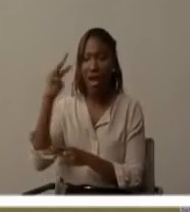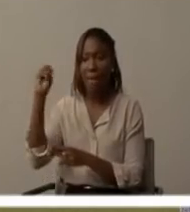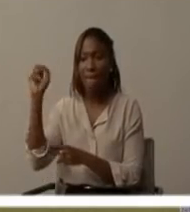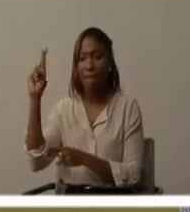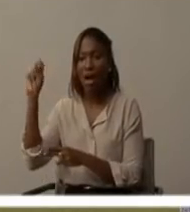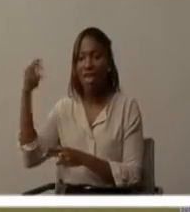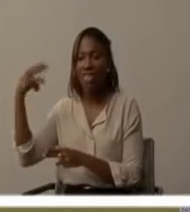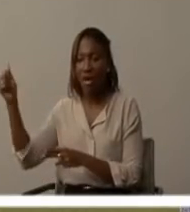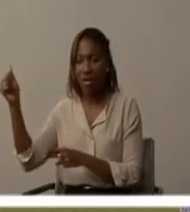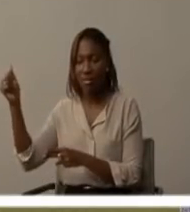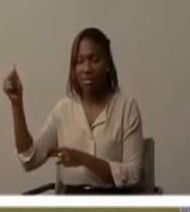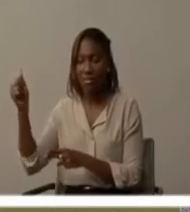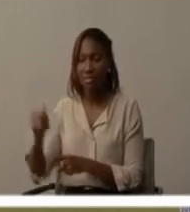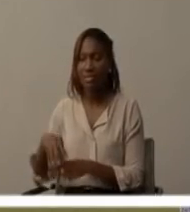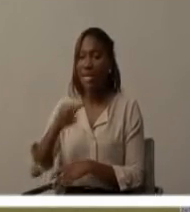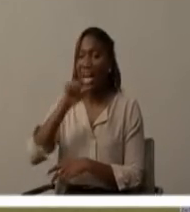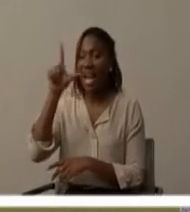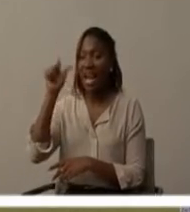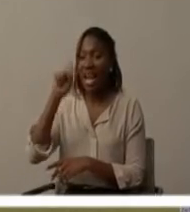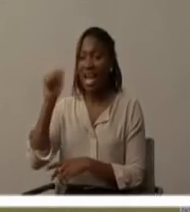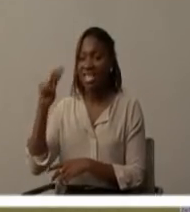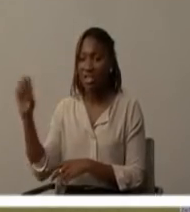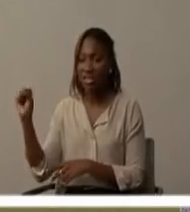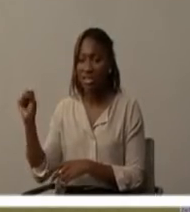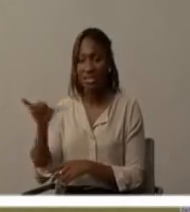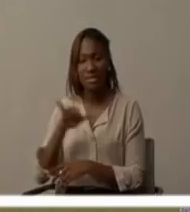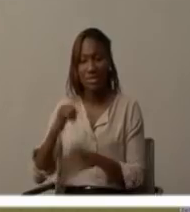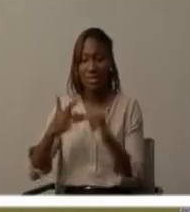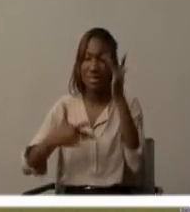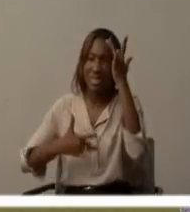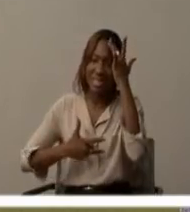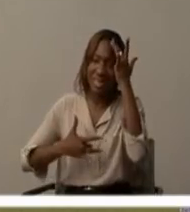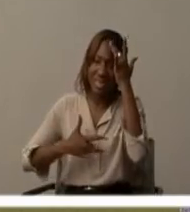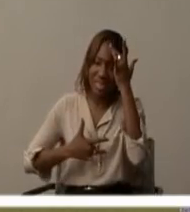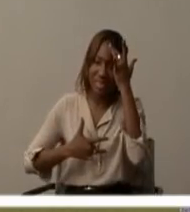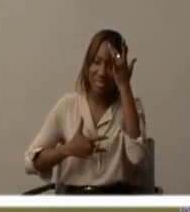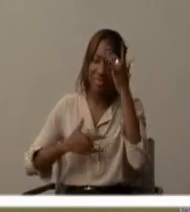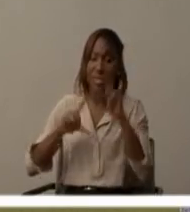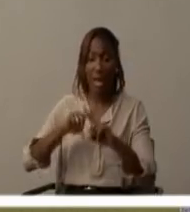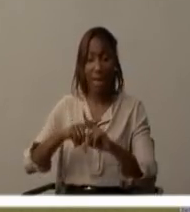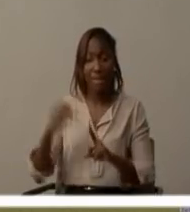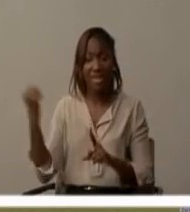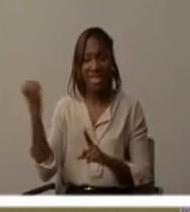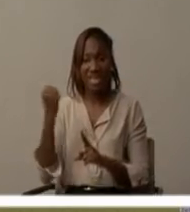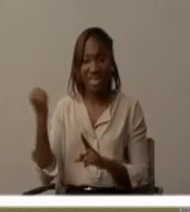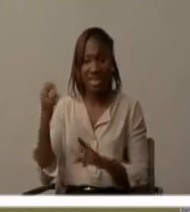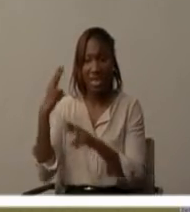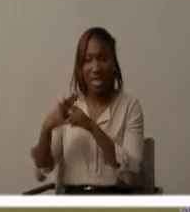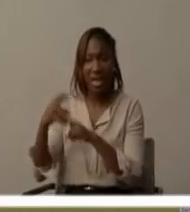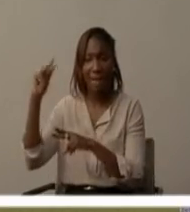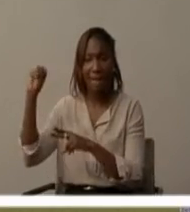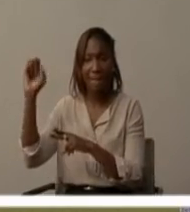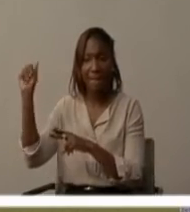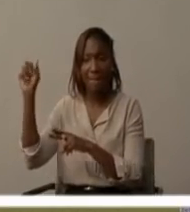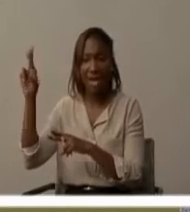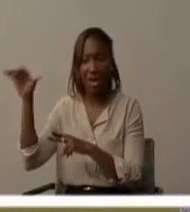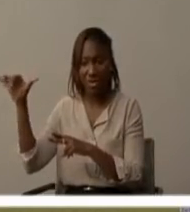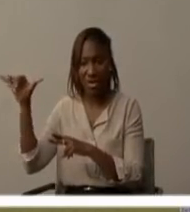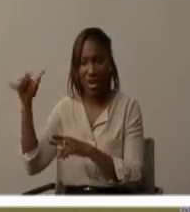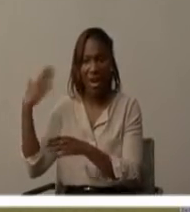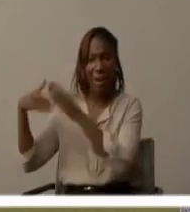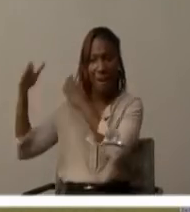he was ill. It was the same Mary, the sister of the sick man Lazarus, who anointed the Lord with